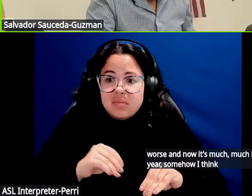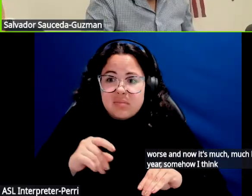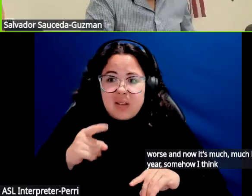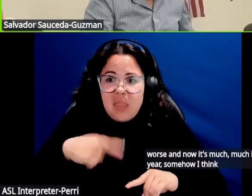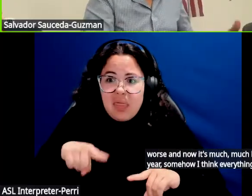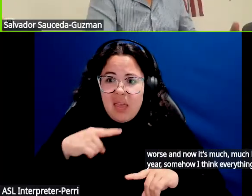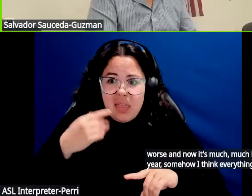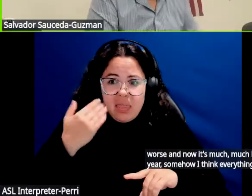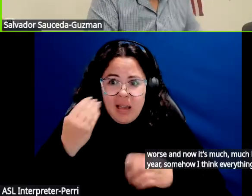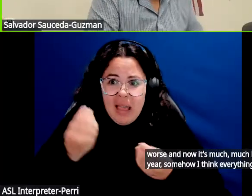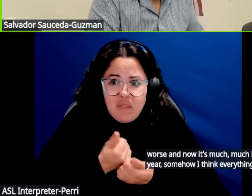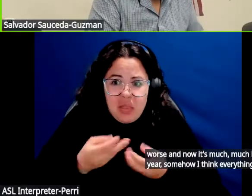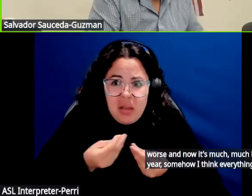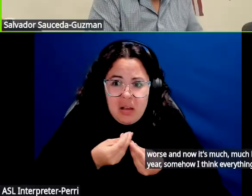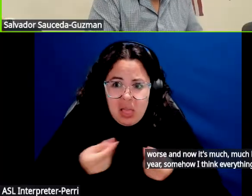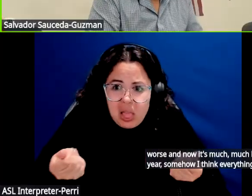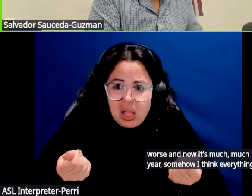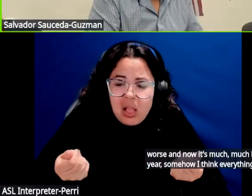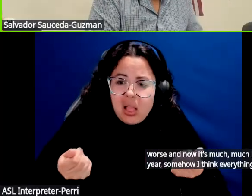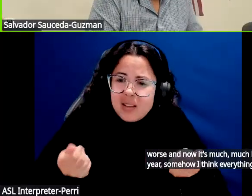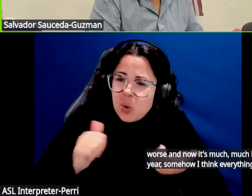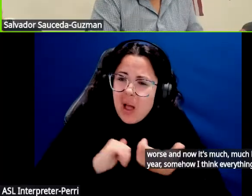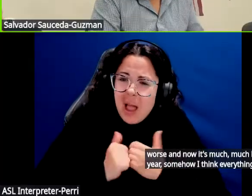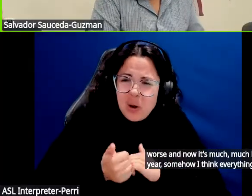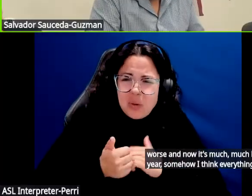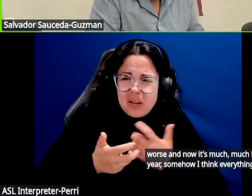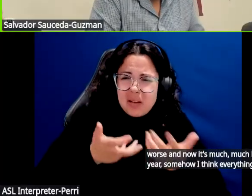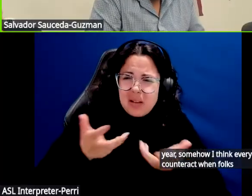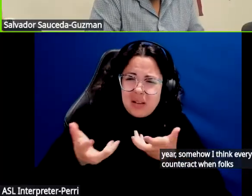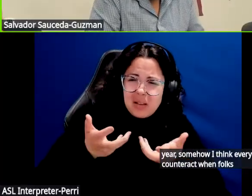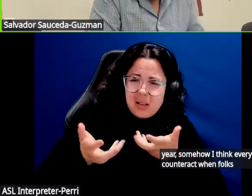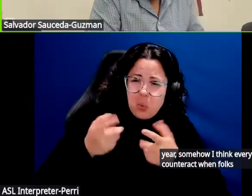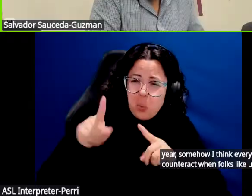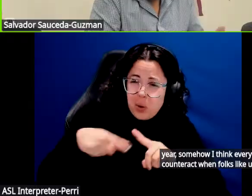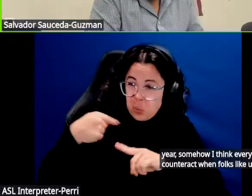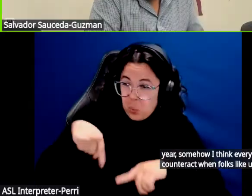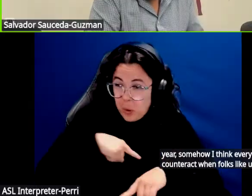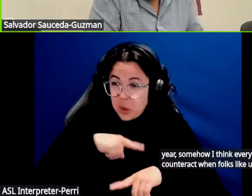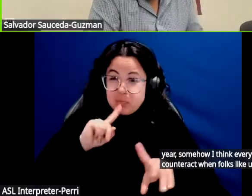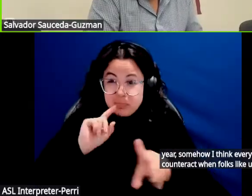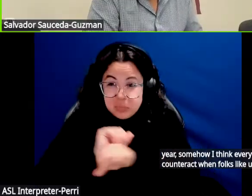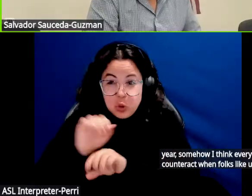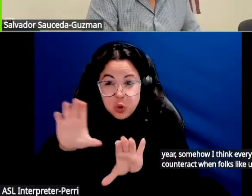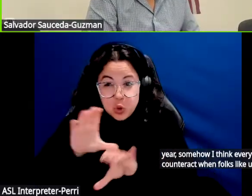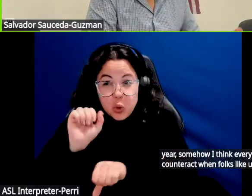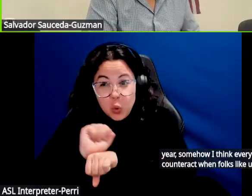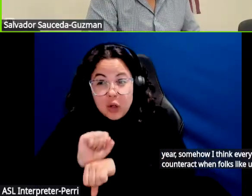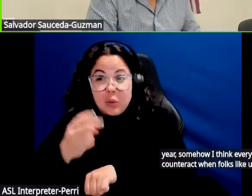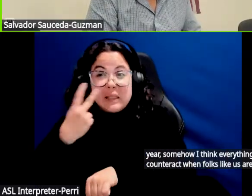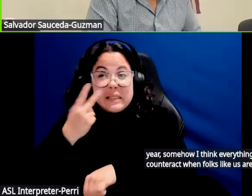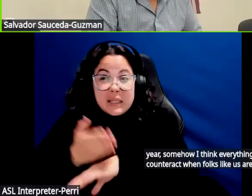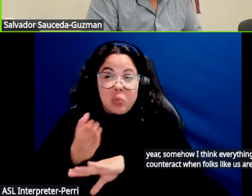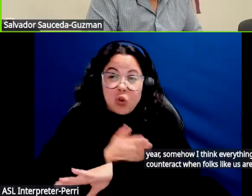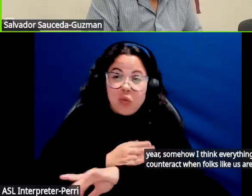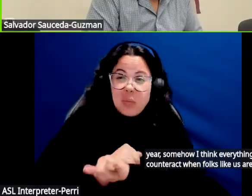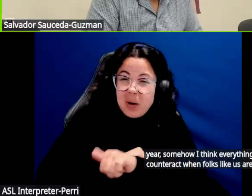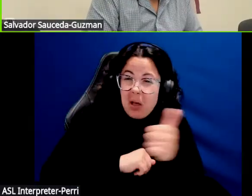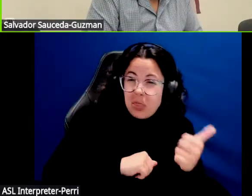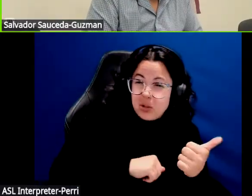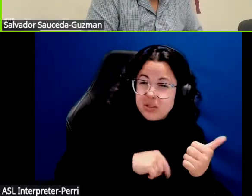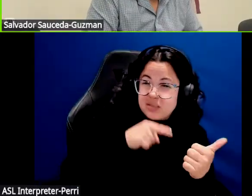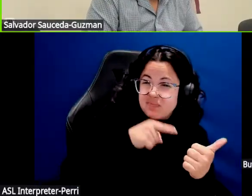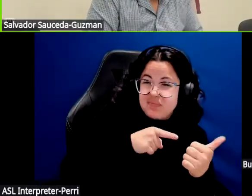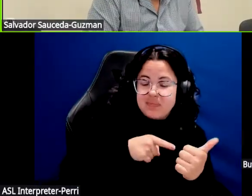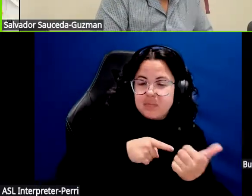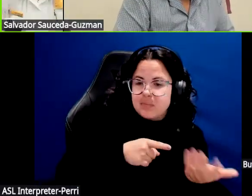deteriorating. Yeah. So how can we counteract when folks like us are doing good work and we see the improvement, but others just don't? I mean,